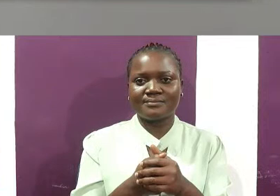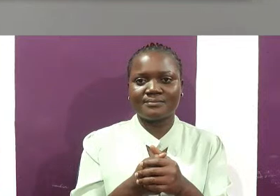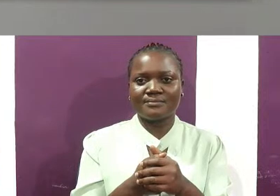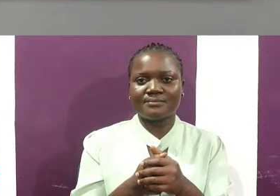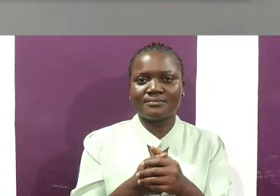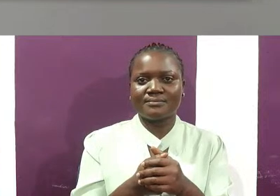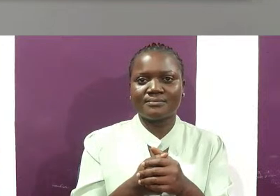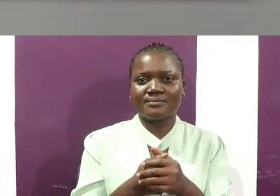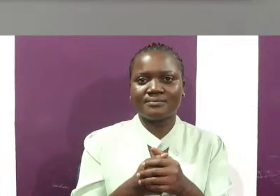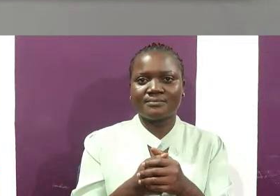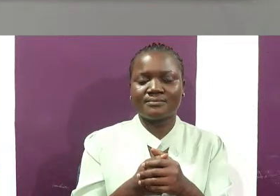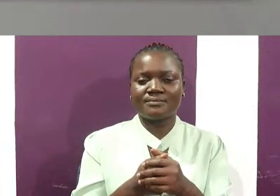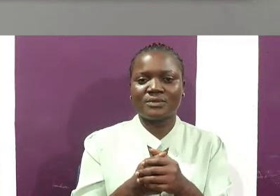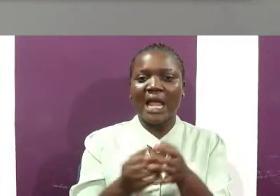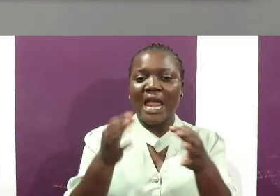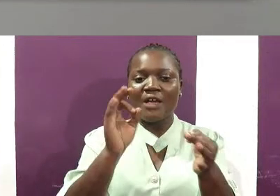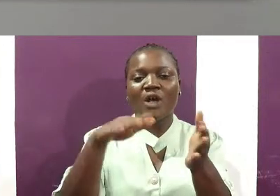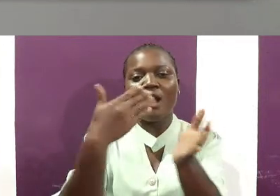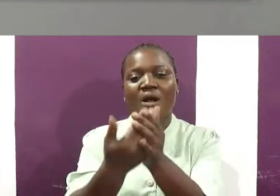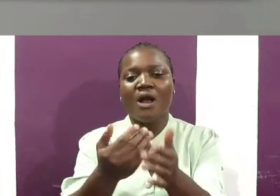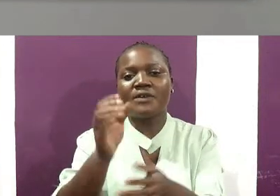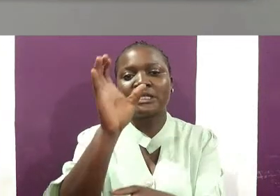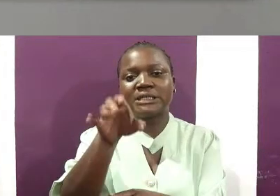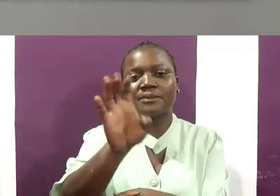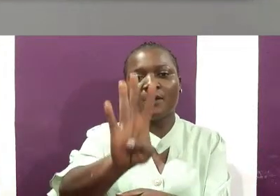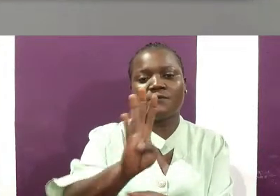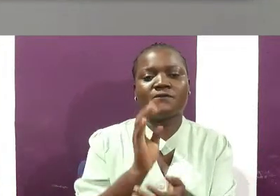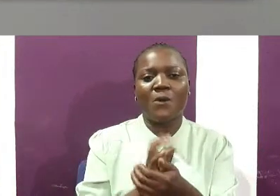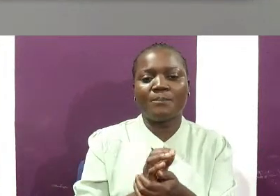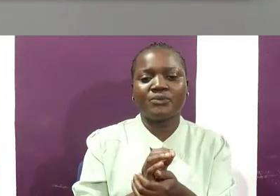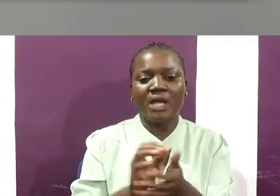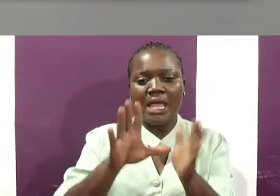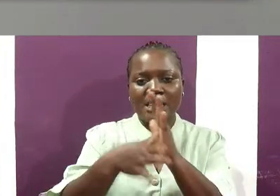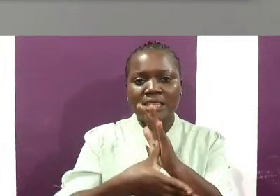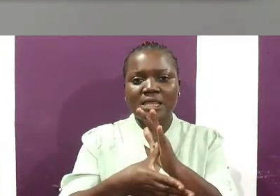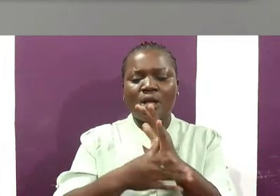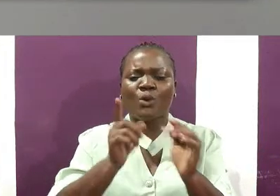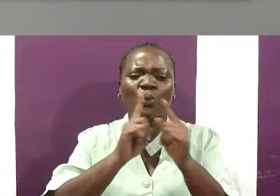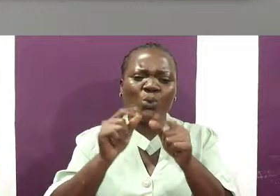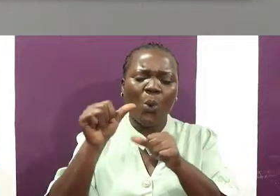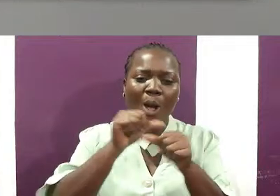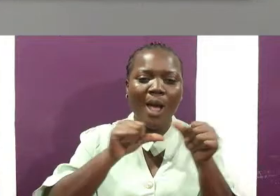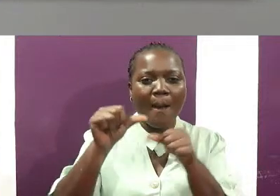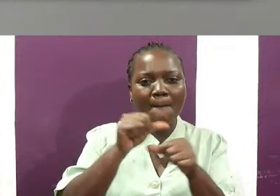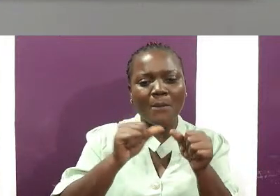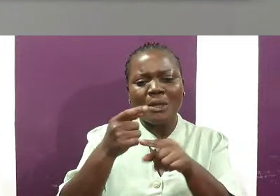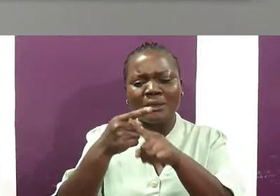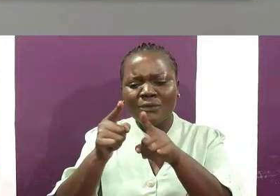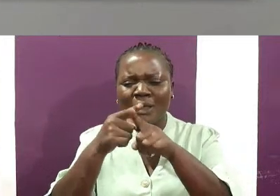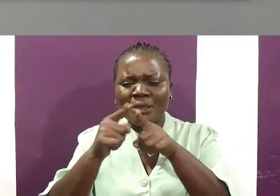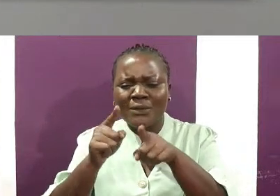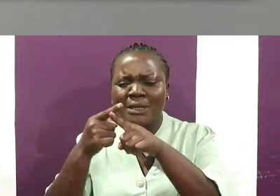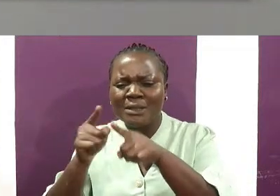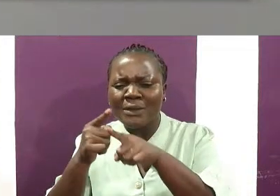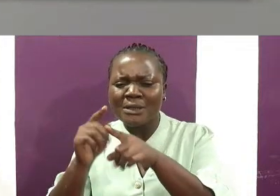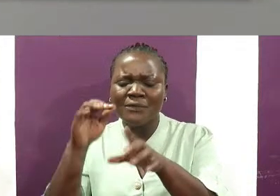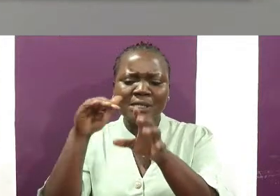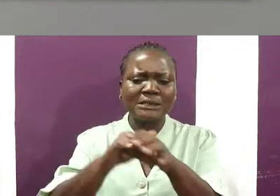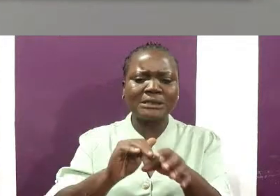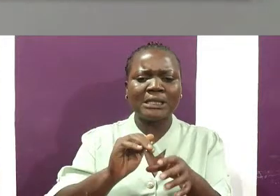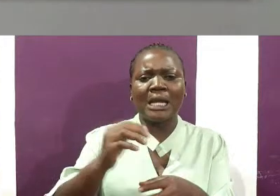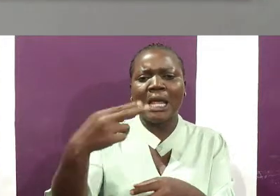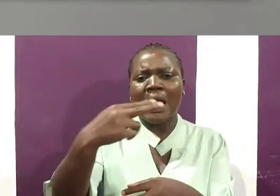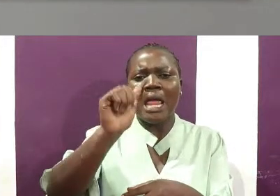inheritance. In chapter 4, na fe wabekasa ediafa eye ensunsuya eda Hagar aya